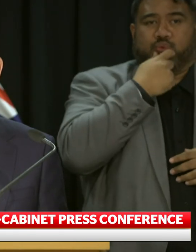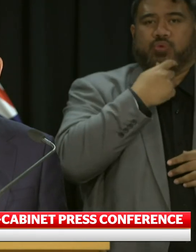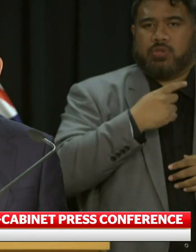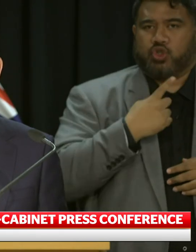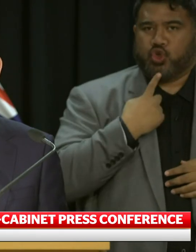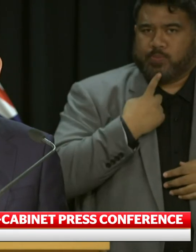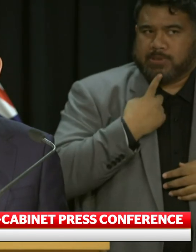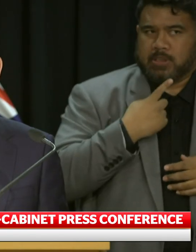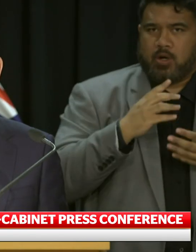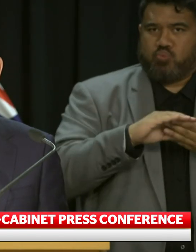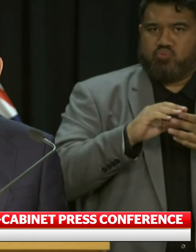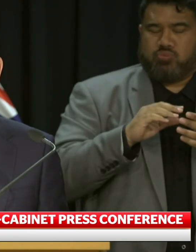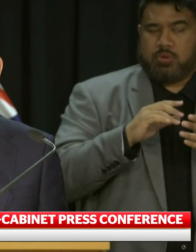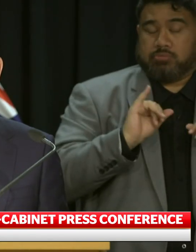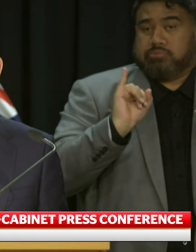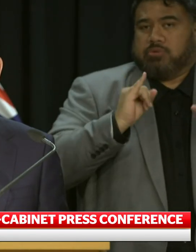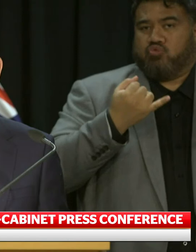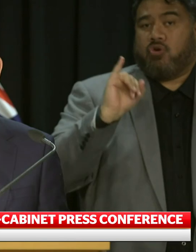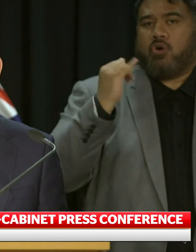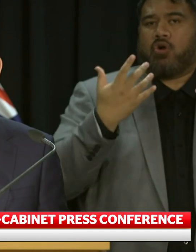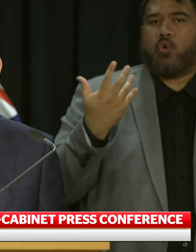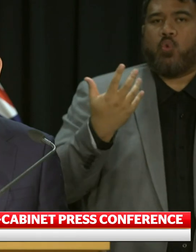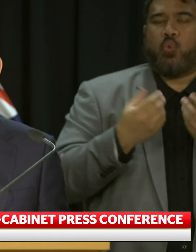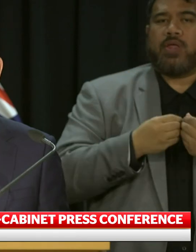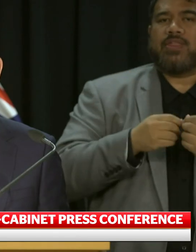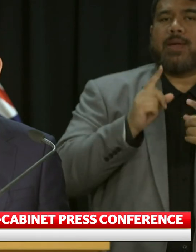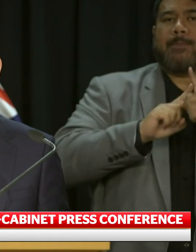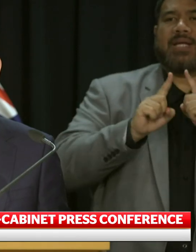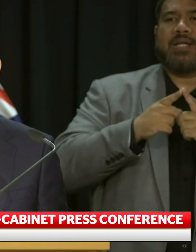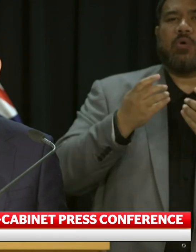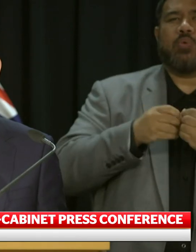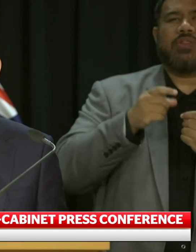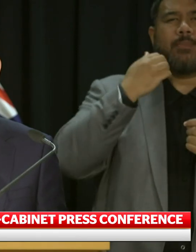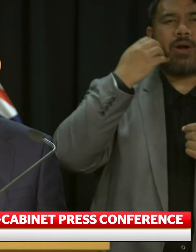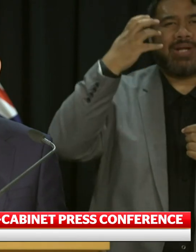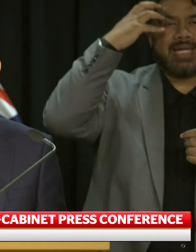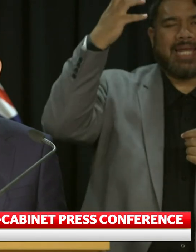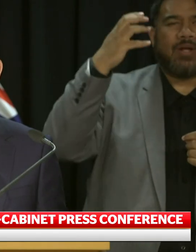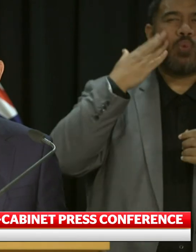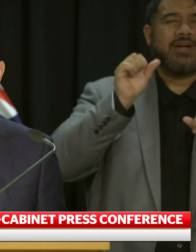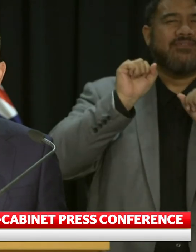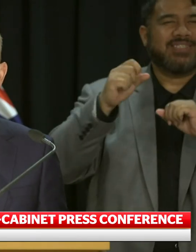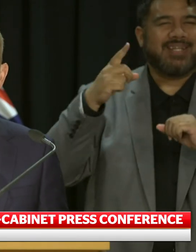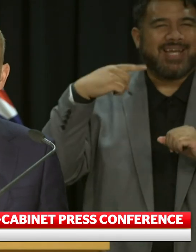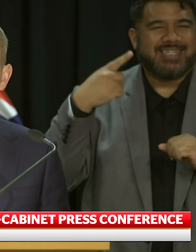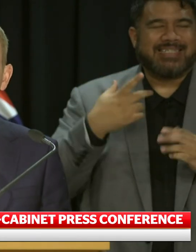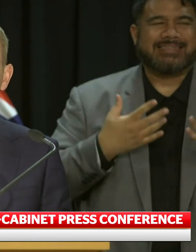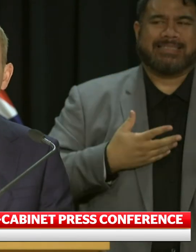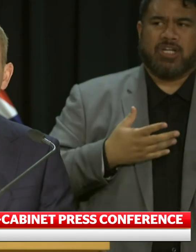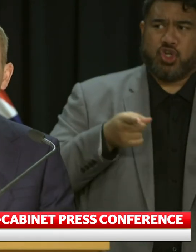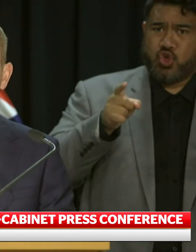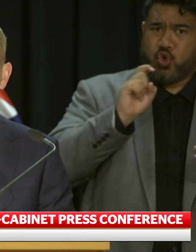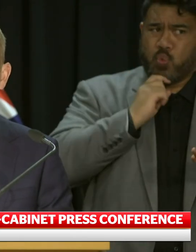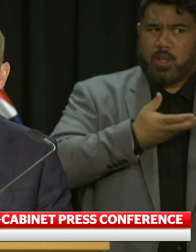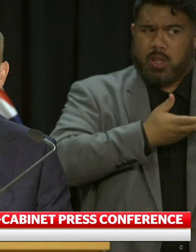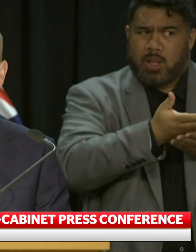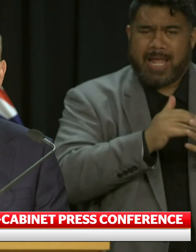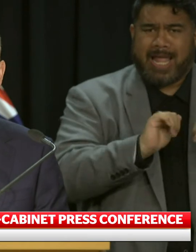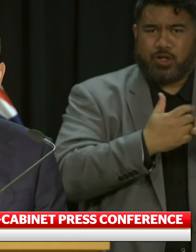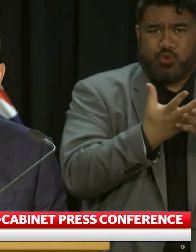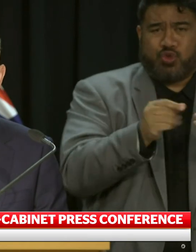will you be reaching out to Waikato Tainui to try and smooth the way? I already had a conversation with King